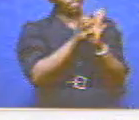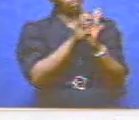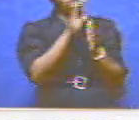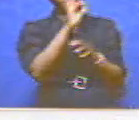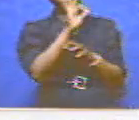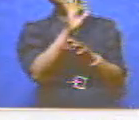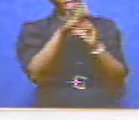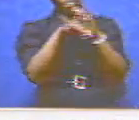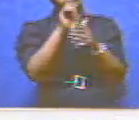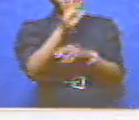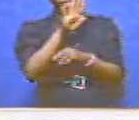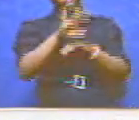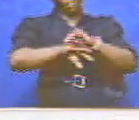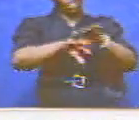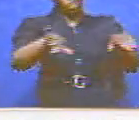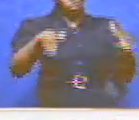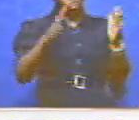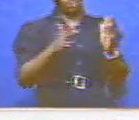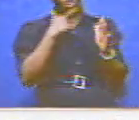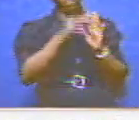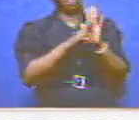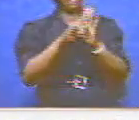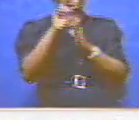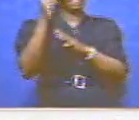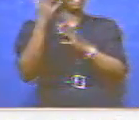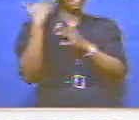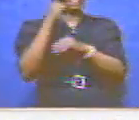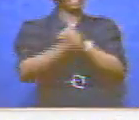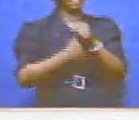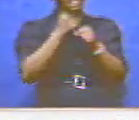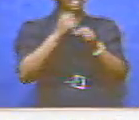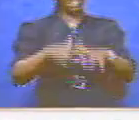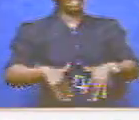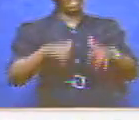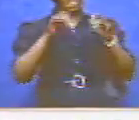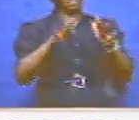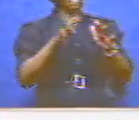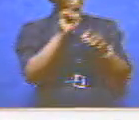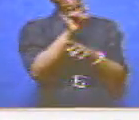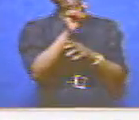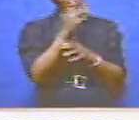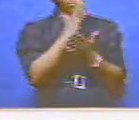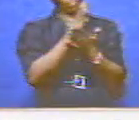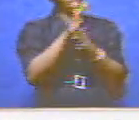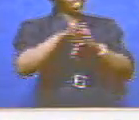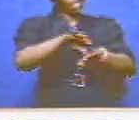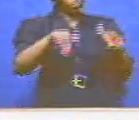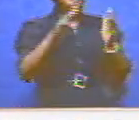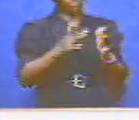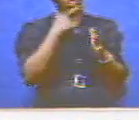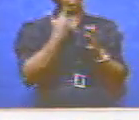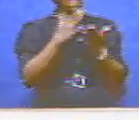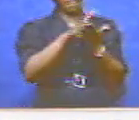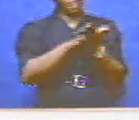of the five swimmers who represented Kenya last year in Australia during the Commonwealth Games are actually swimmers who are based